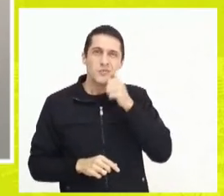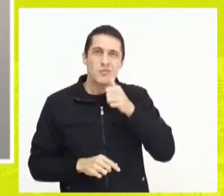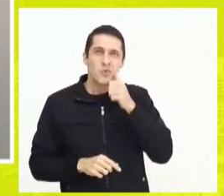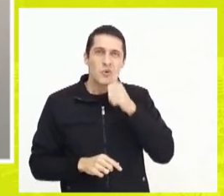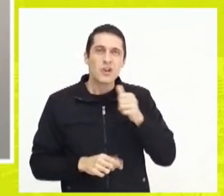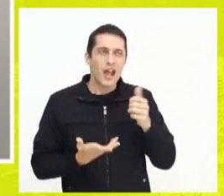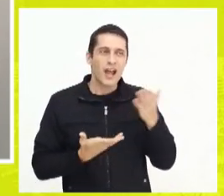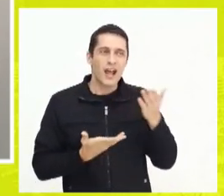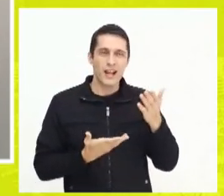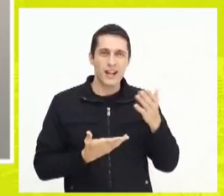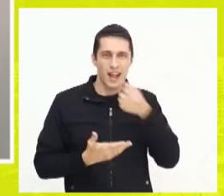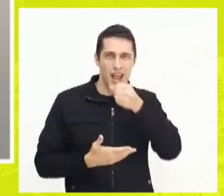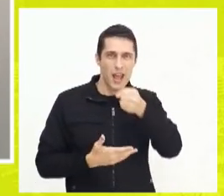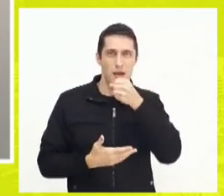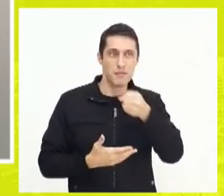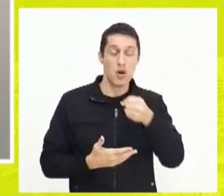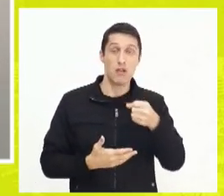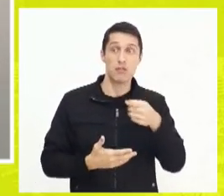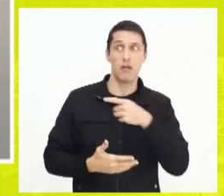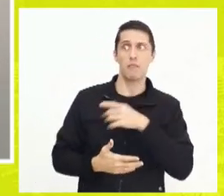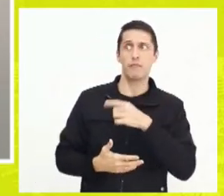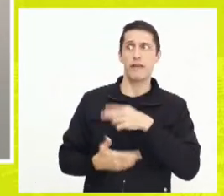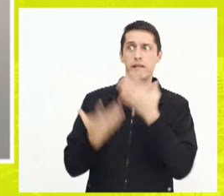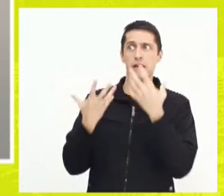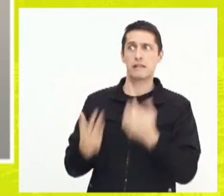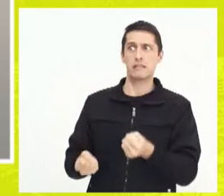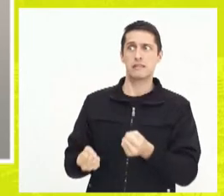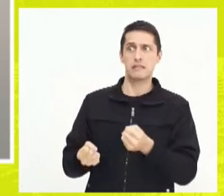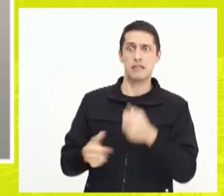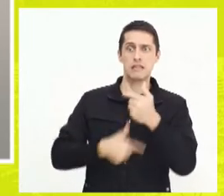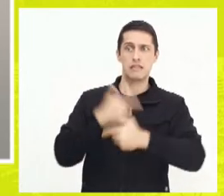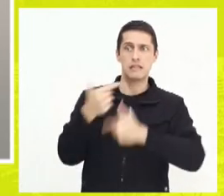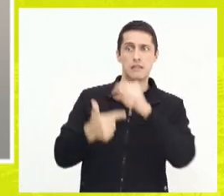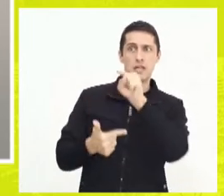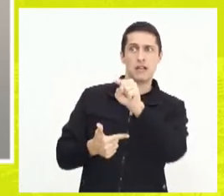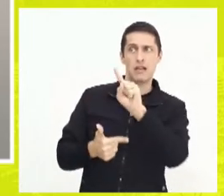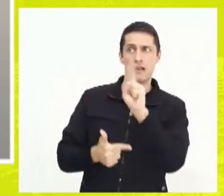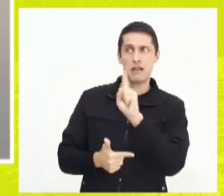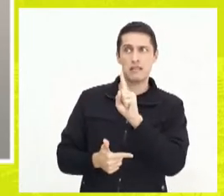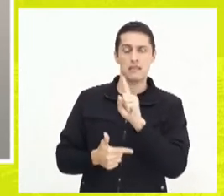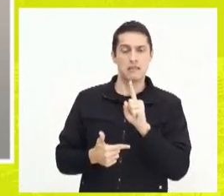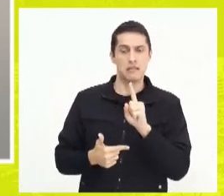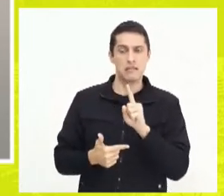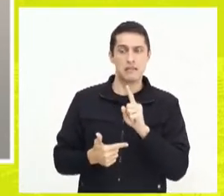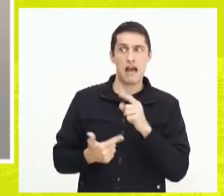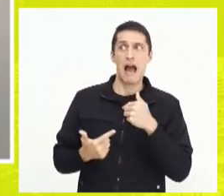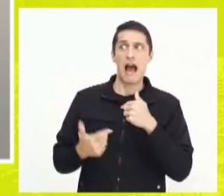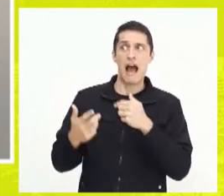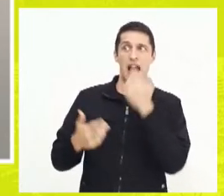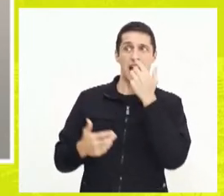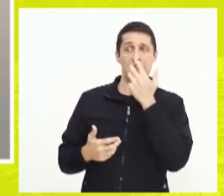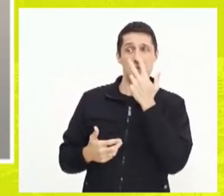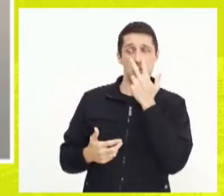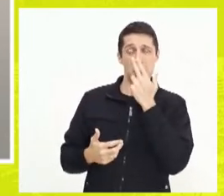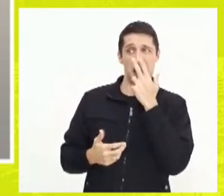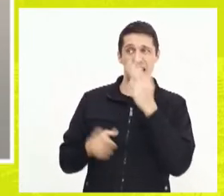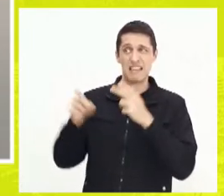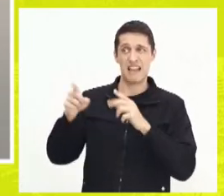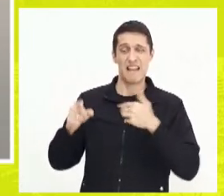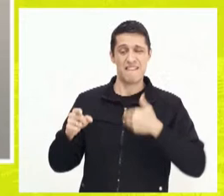stigmatized and she decided not to work with something because of the impact there's this fear and i see